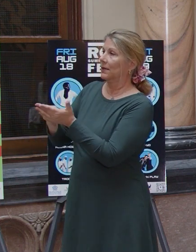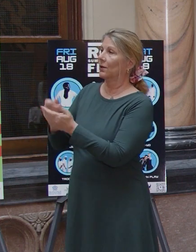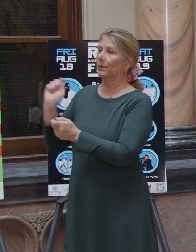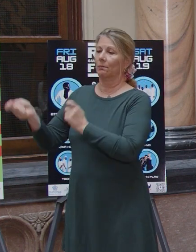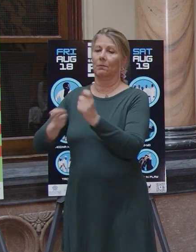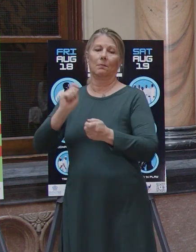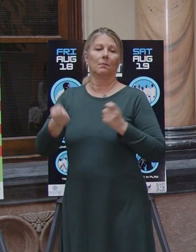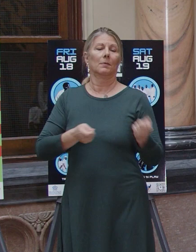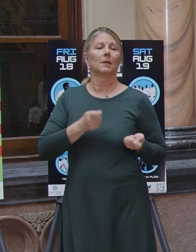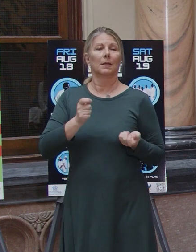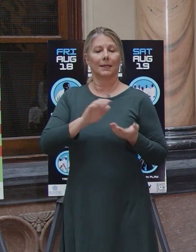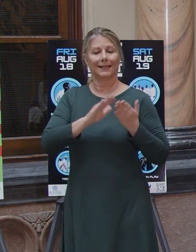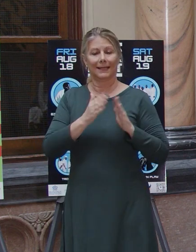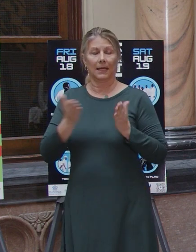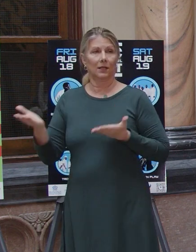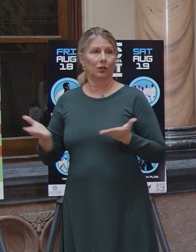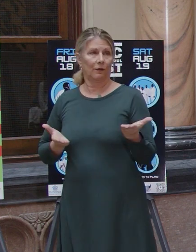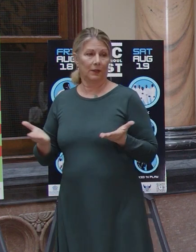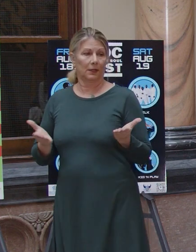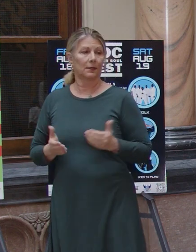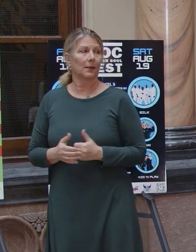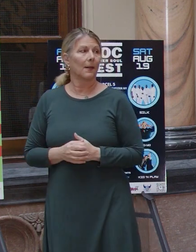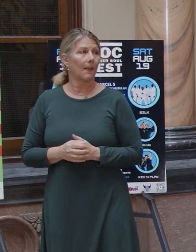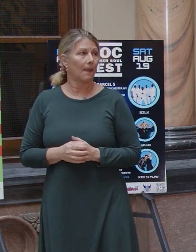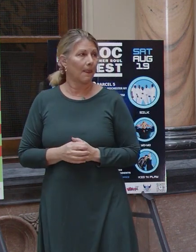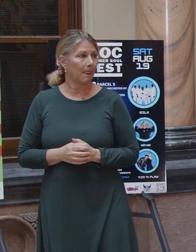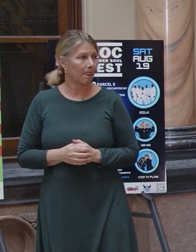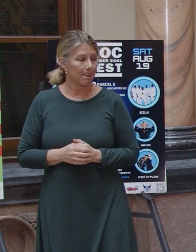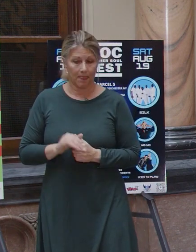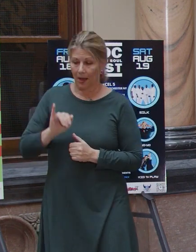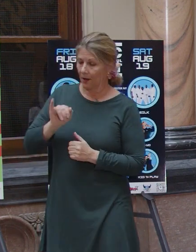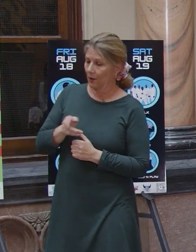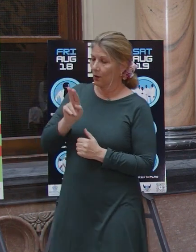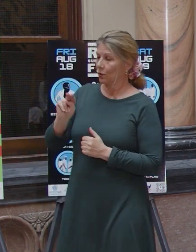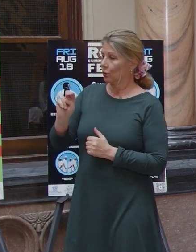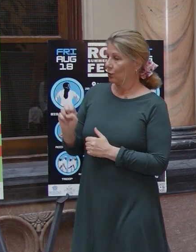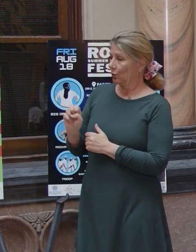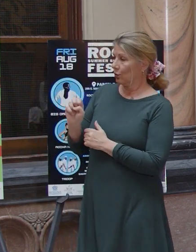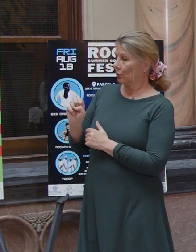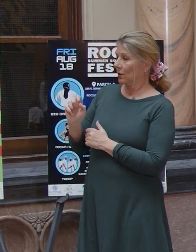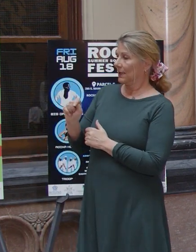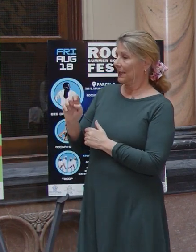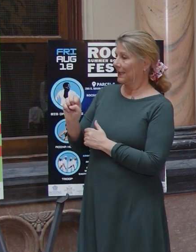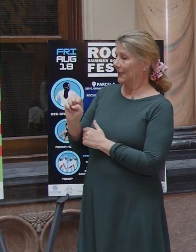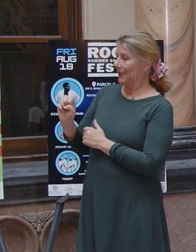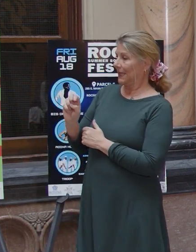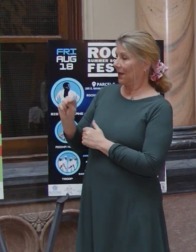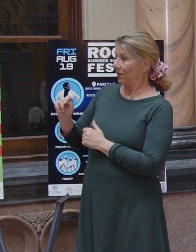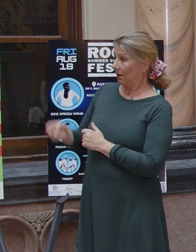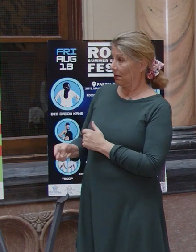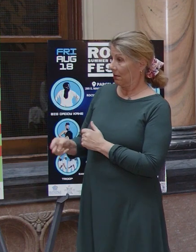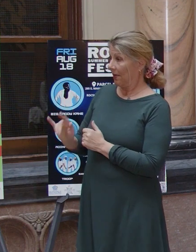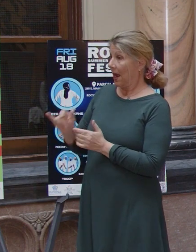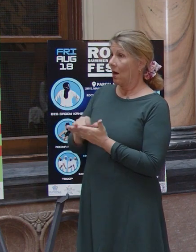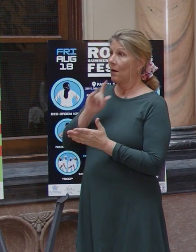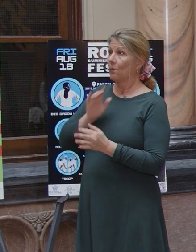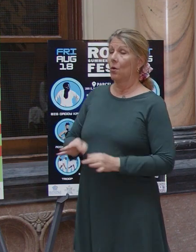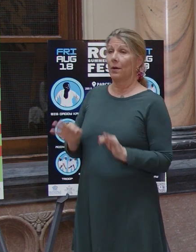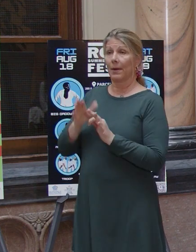city services. So that's why these things are so important. Juneteenth, all these events are important because guess what? People spend money at these